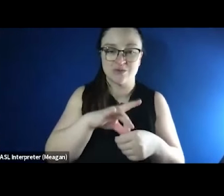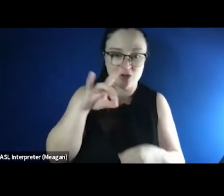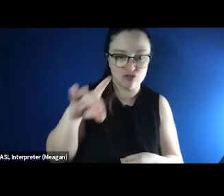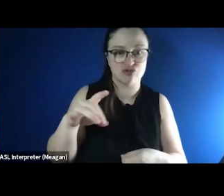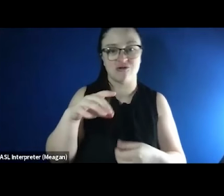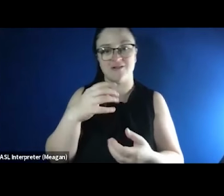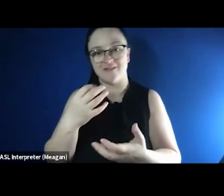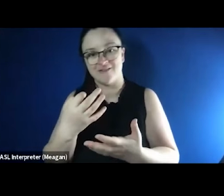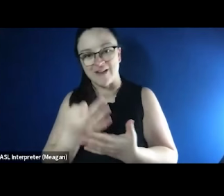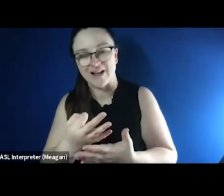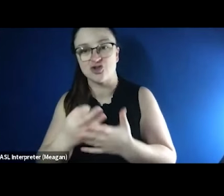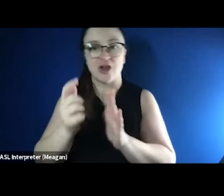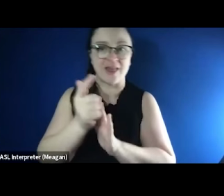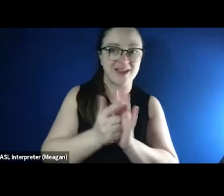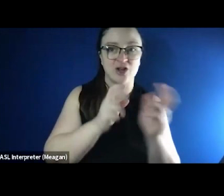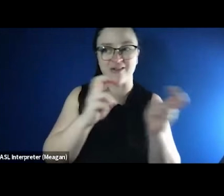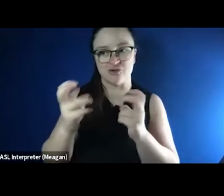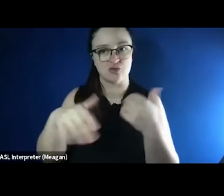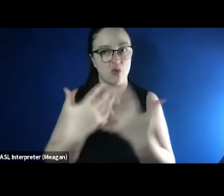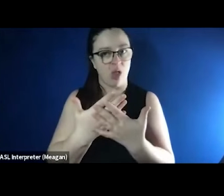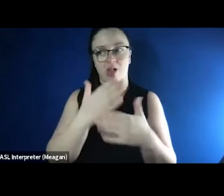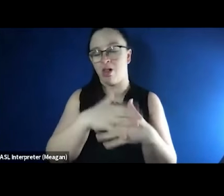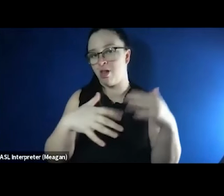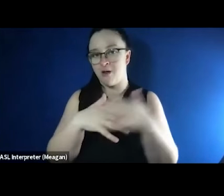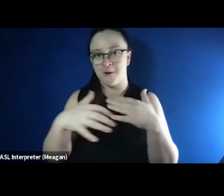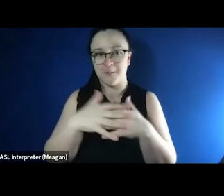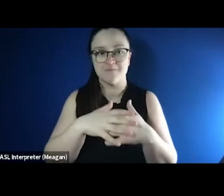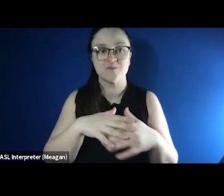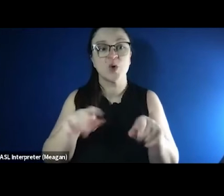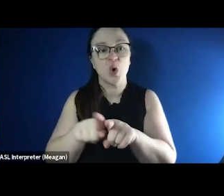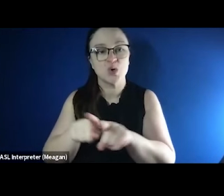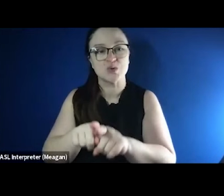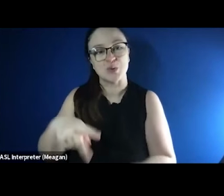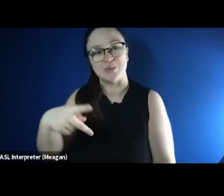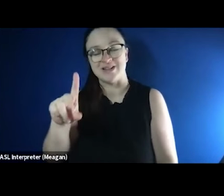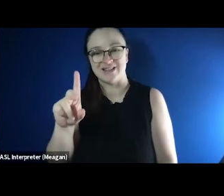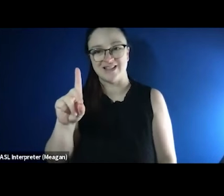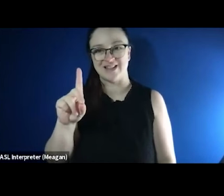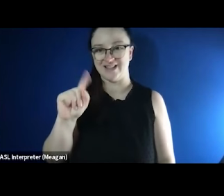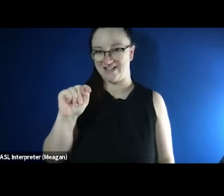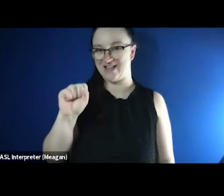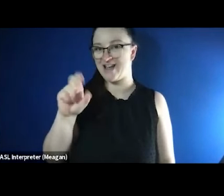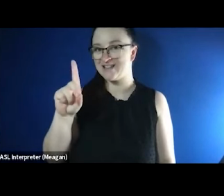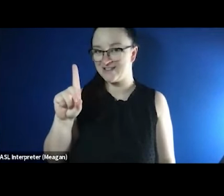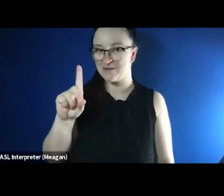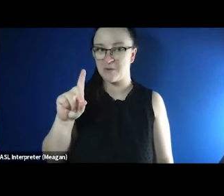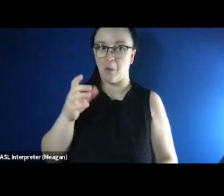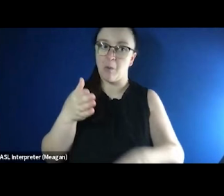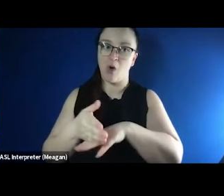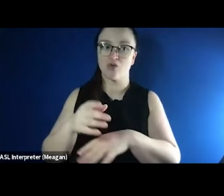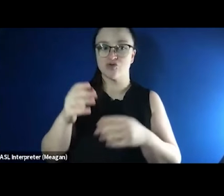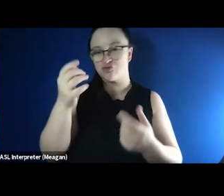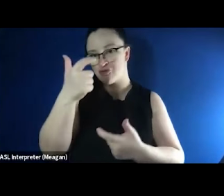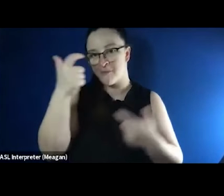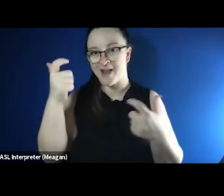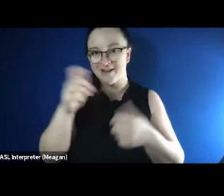well. I want to talk also briefly about post-traumatic stress. We have a tendency to talk about post-traumatic stress in the context